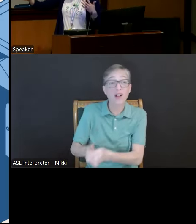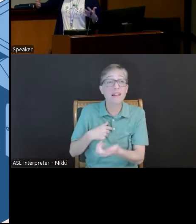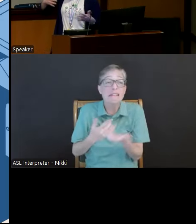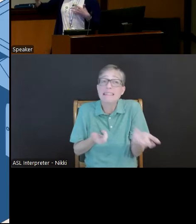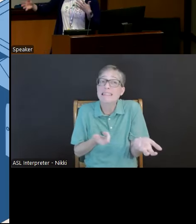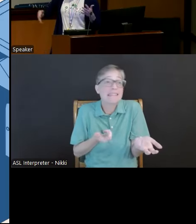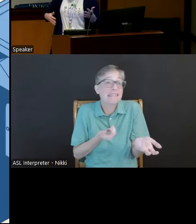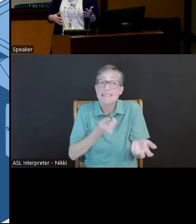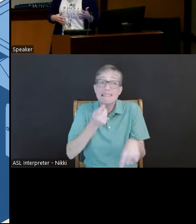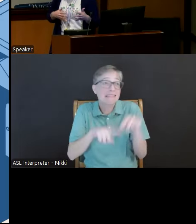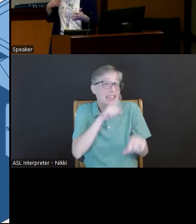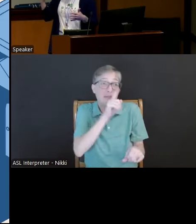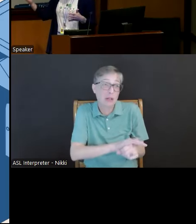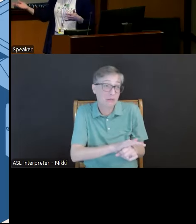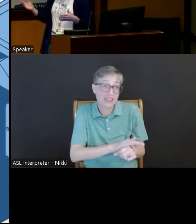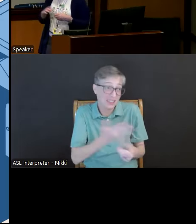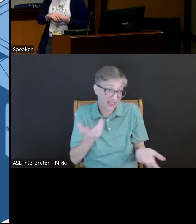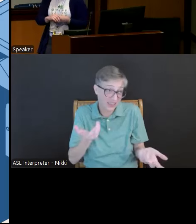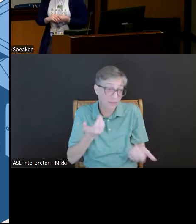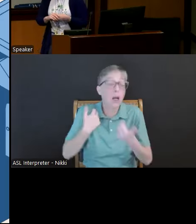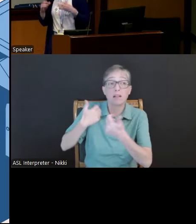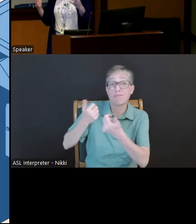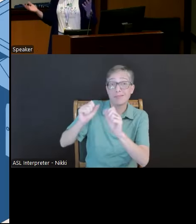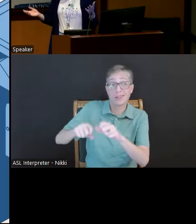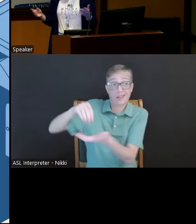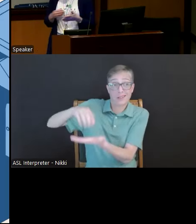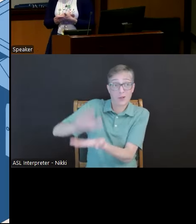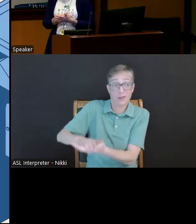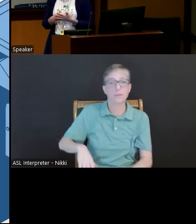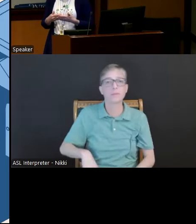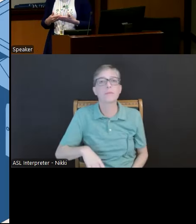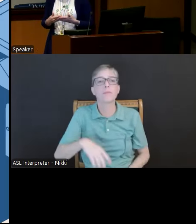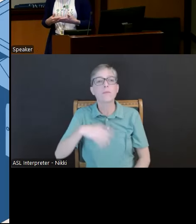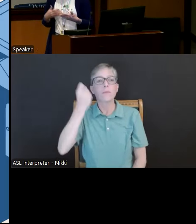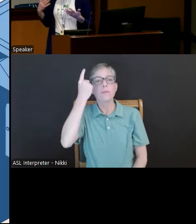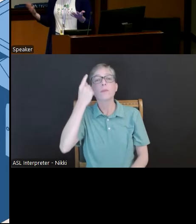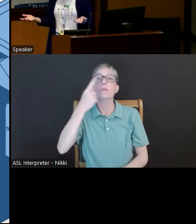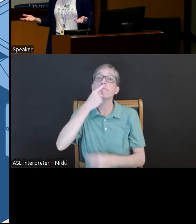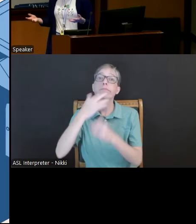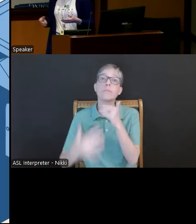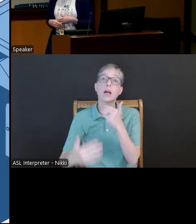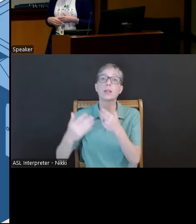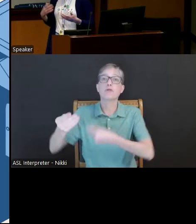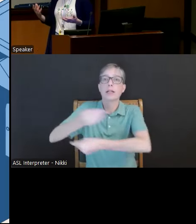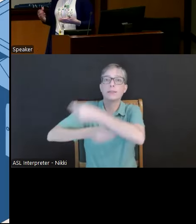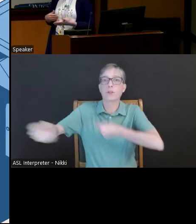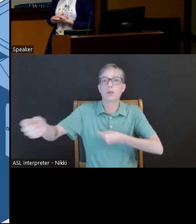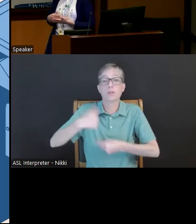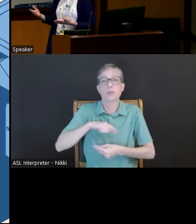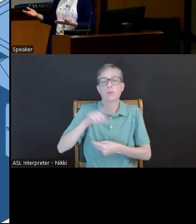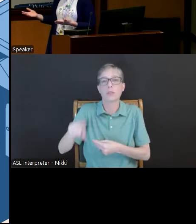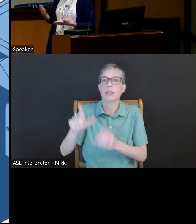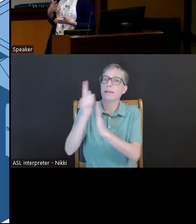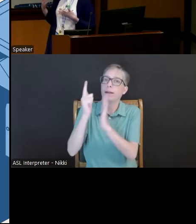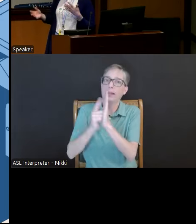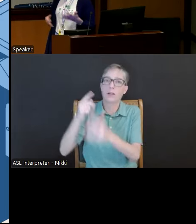Some of it is our third-party systems. For blood transfusions, we need legal name. When somebody goes to labs for blood draws, it's